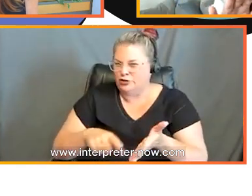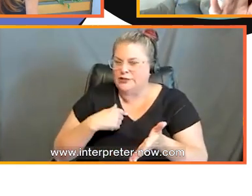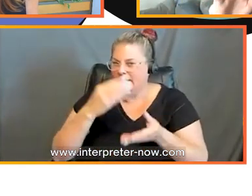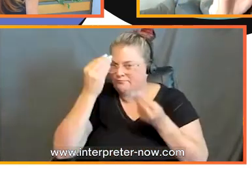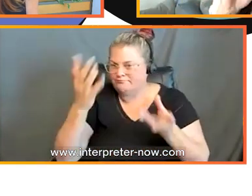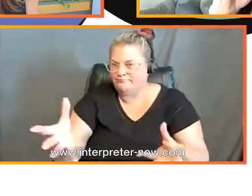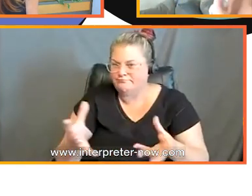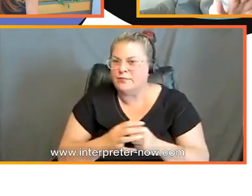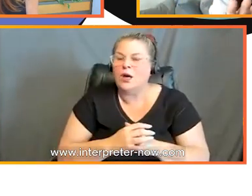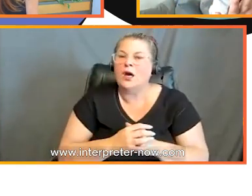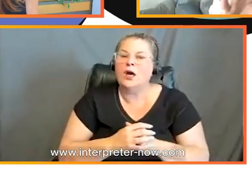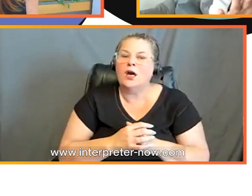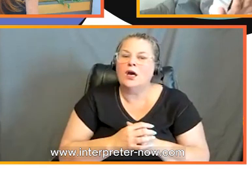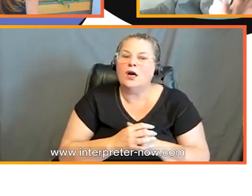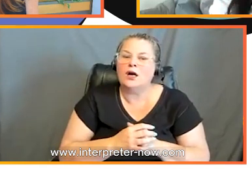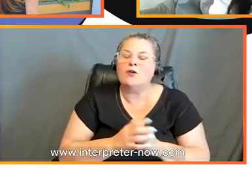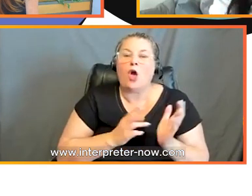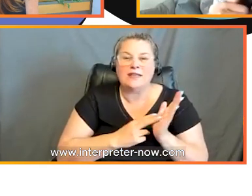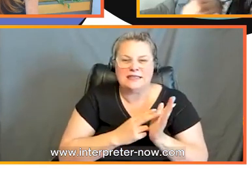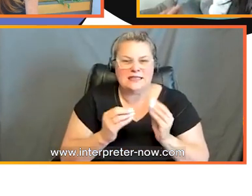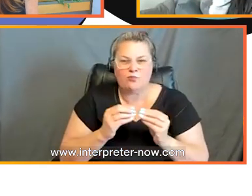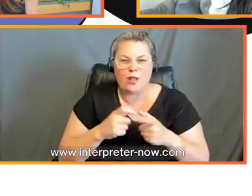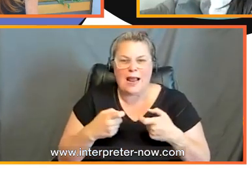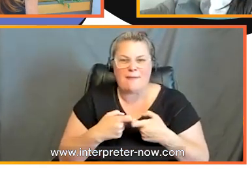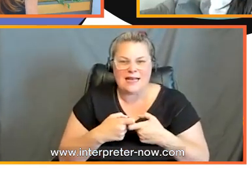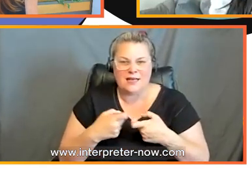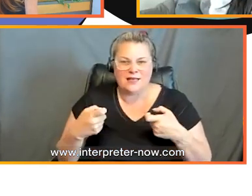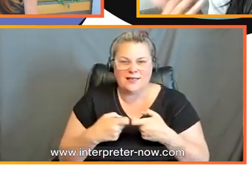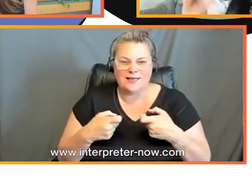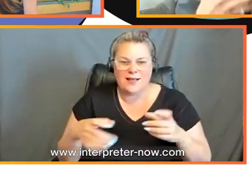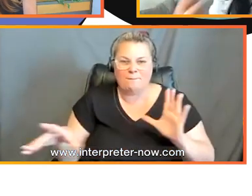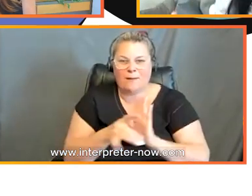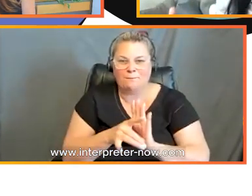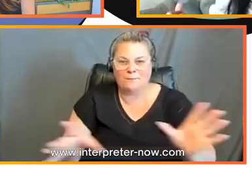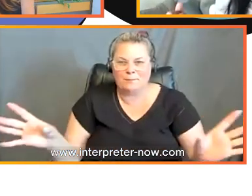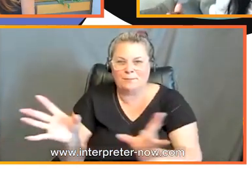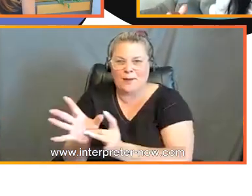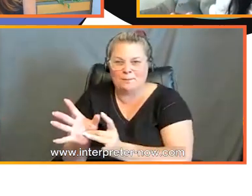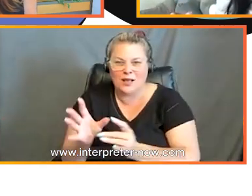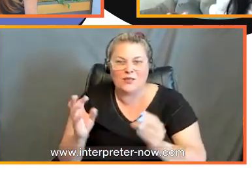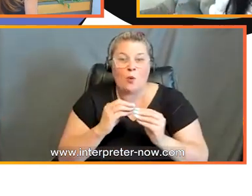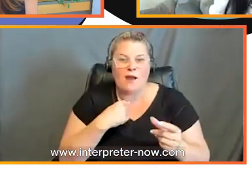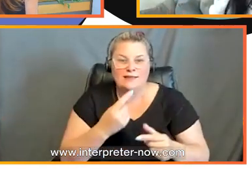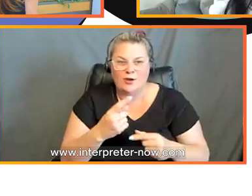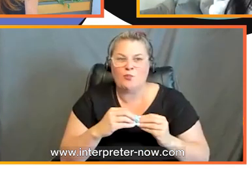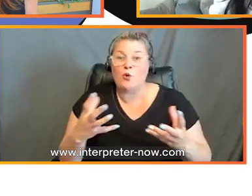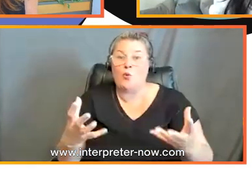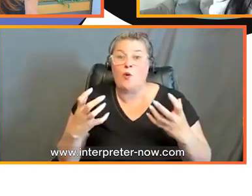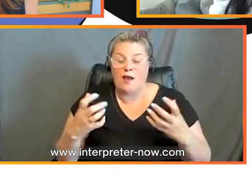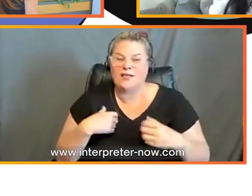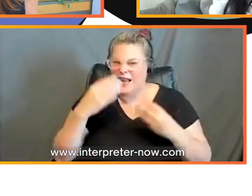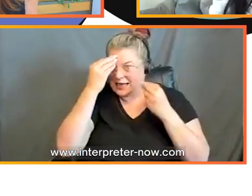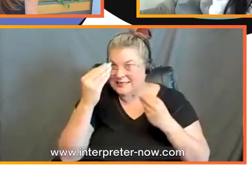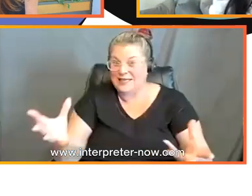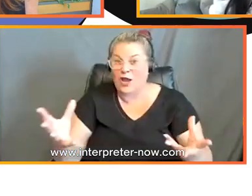can tell you, authenticity is a lot like a magnet. Like the more that I do this with you, the more you'll be inclined to do this back with me. And I can tell you